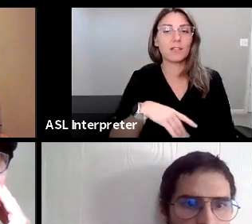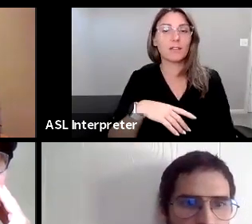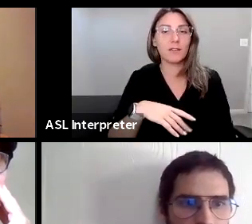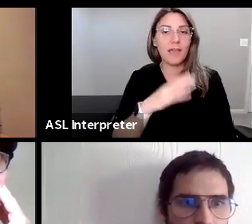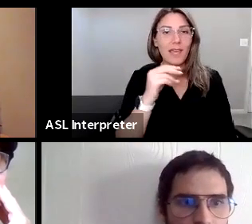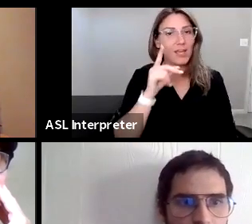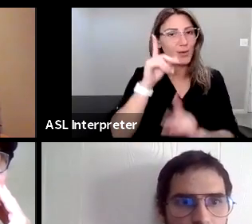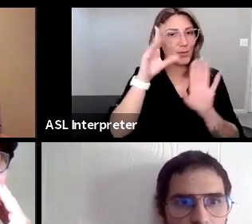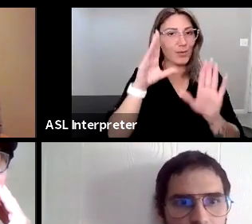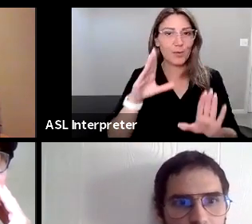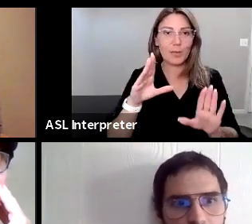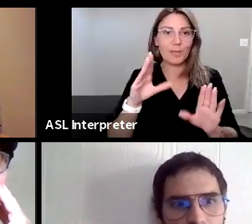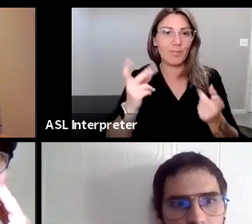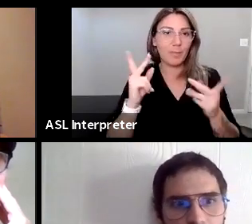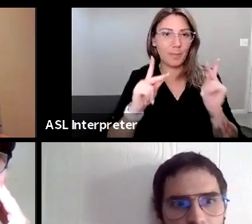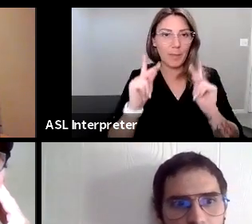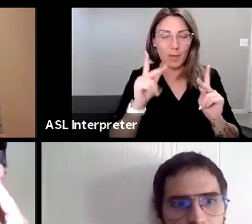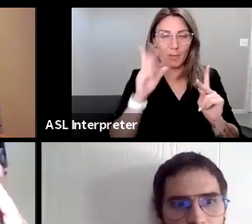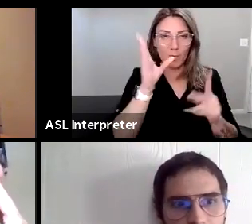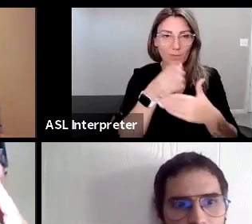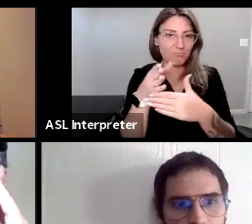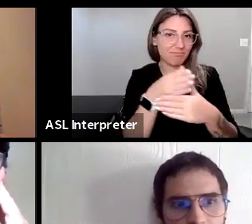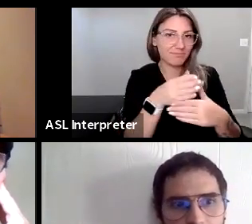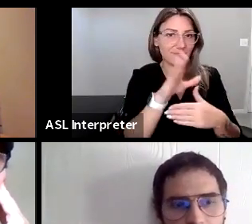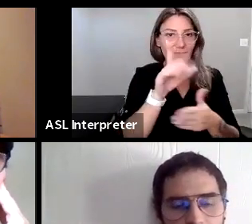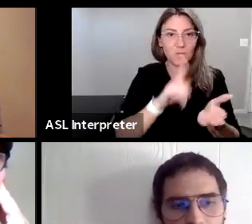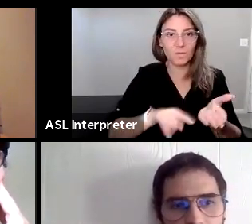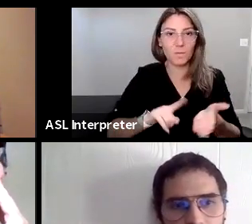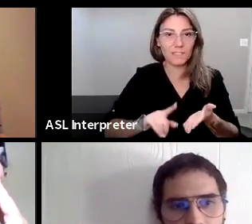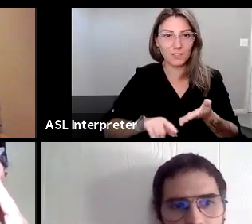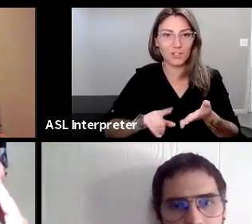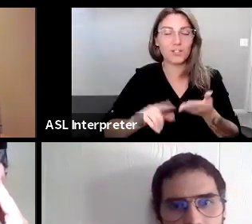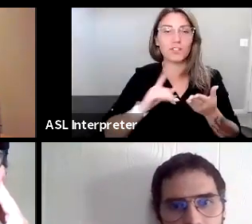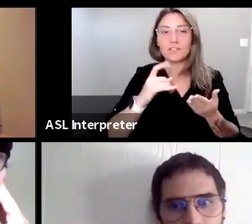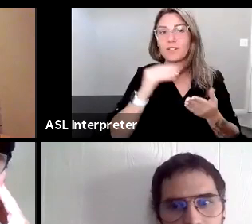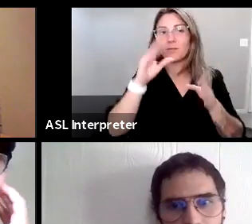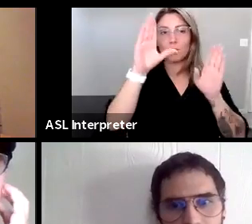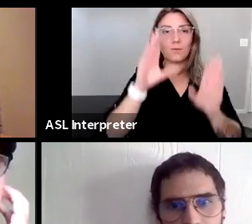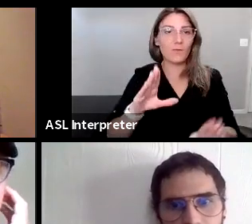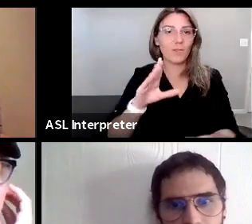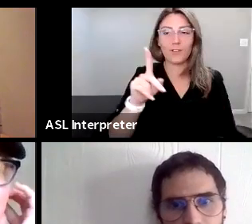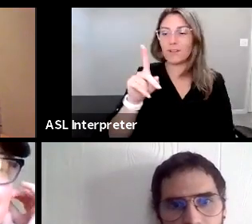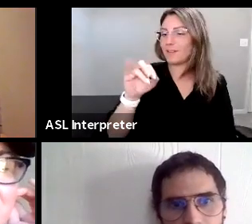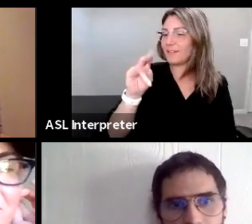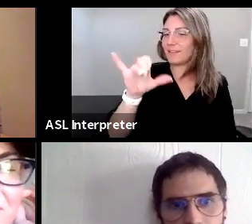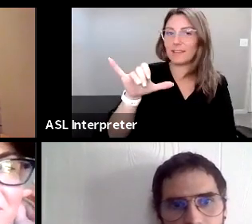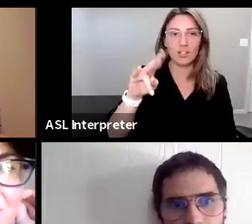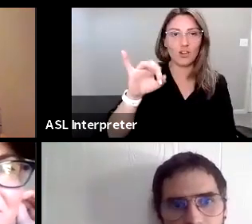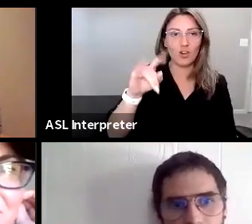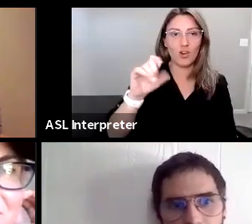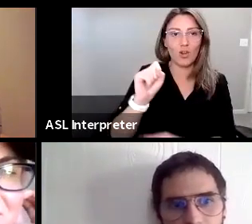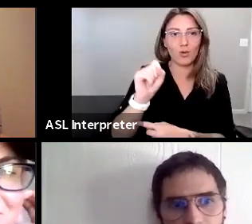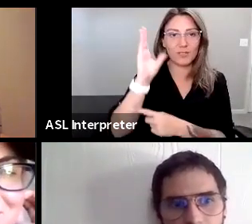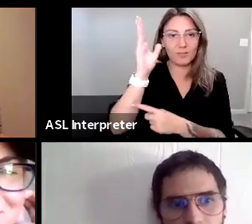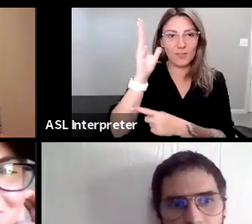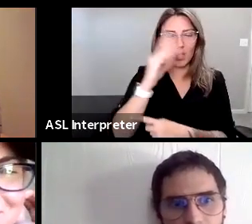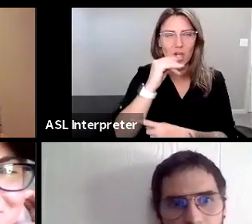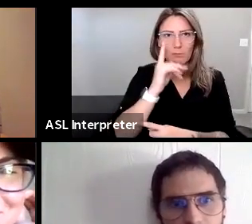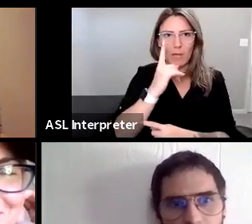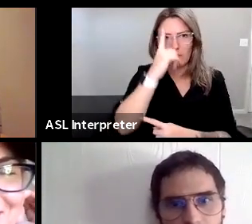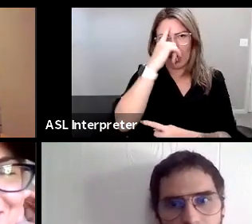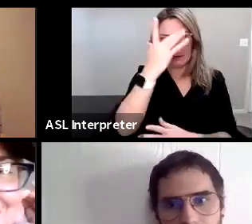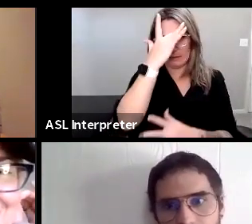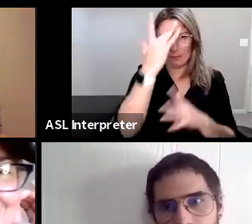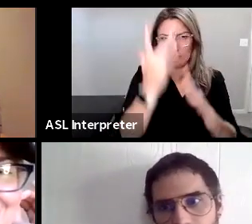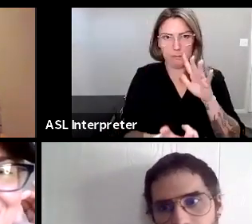a great, a lot of people are going to be sharing the research, and we have a really great keynote speaker that is going to be attending, and my mind just went blank